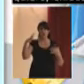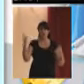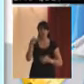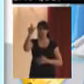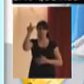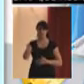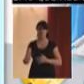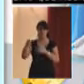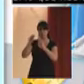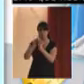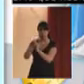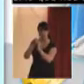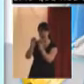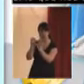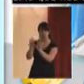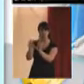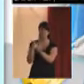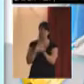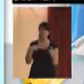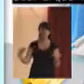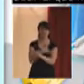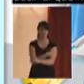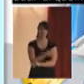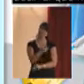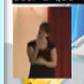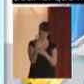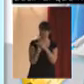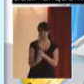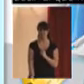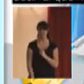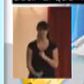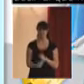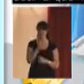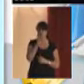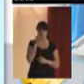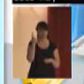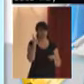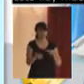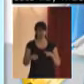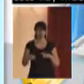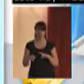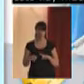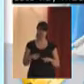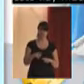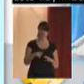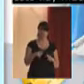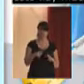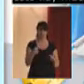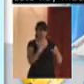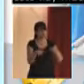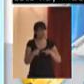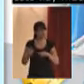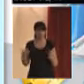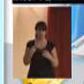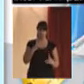Question mark. So, obviously, we will be missing if we use a screen reader to translate this. And so there are many